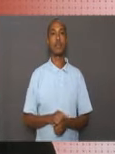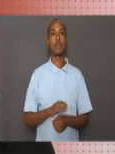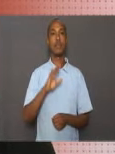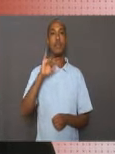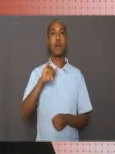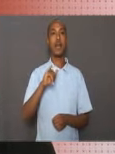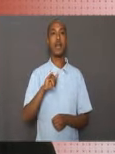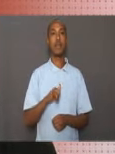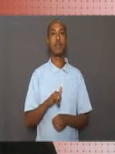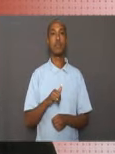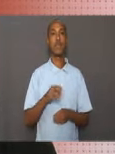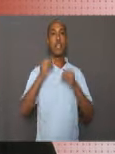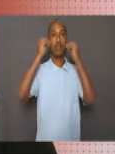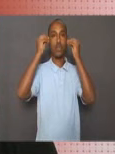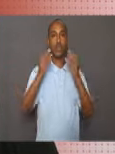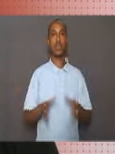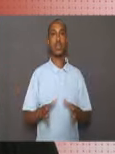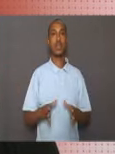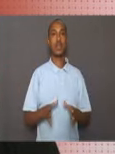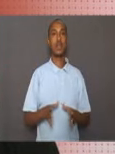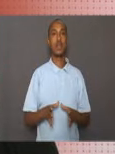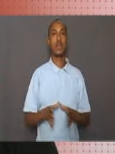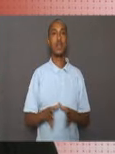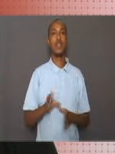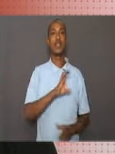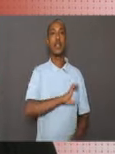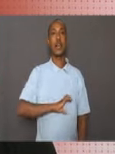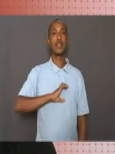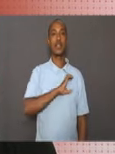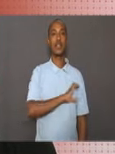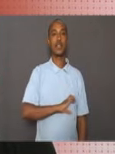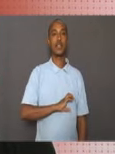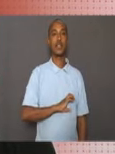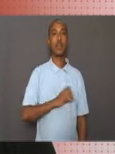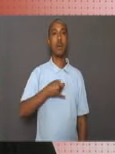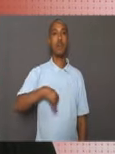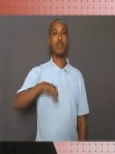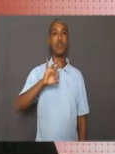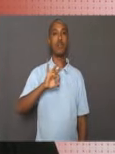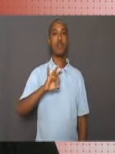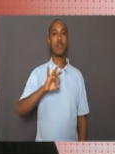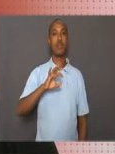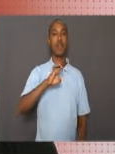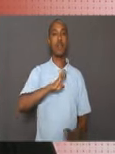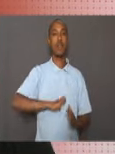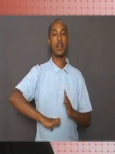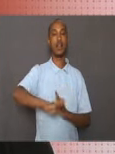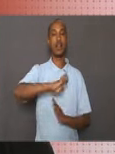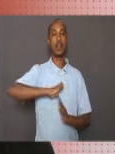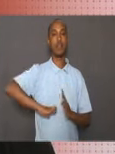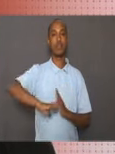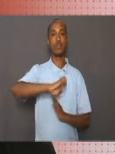by introducing the characteristics of an electron.